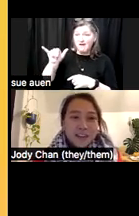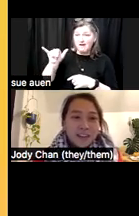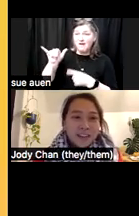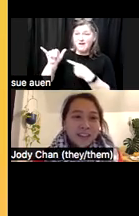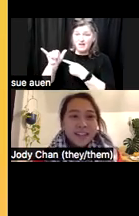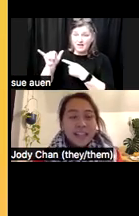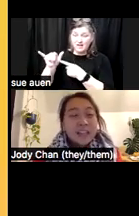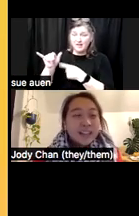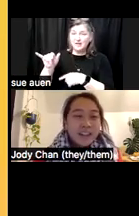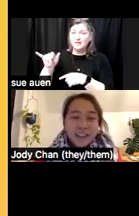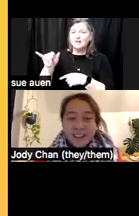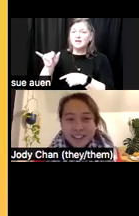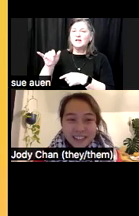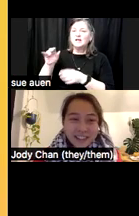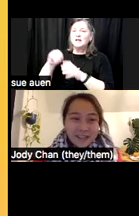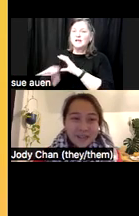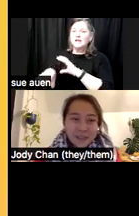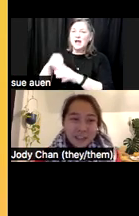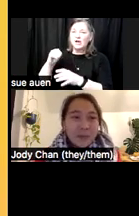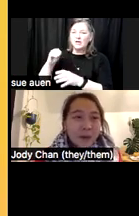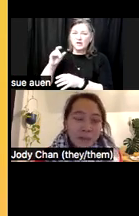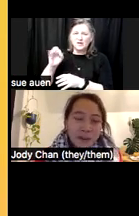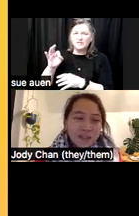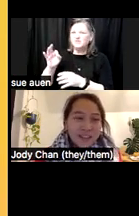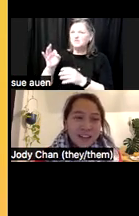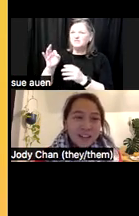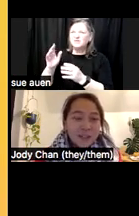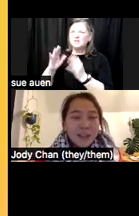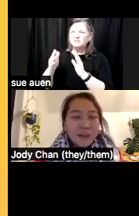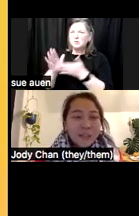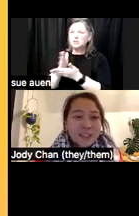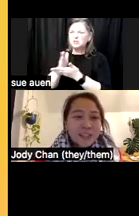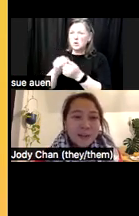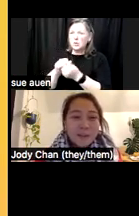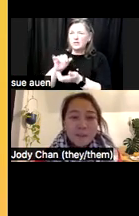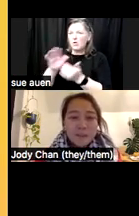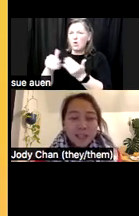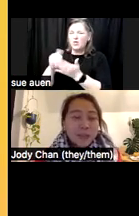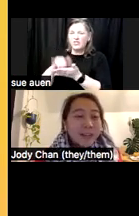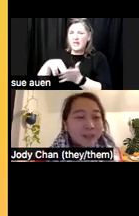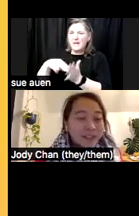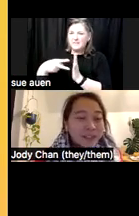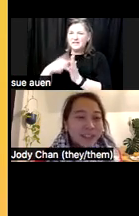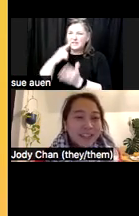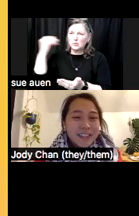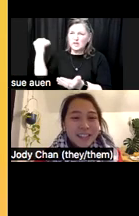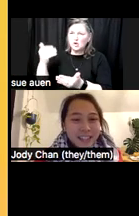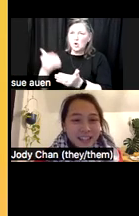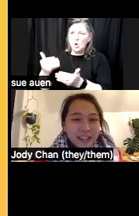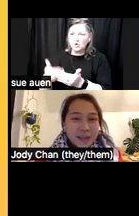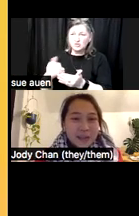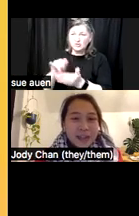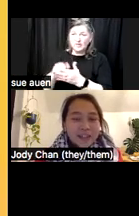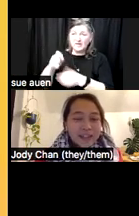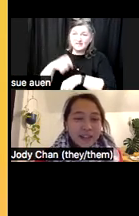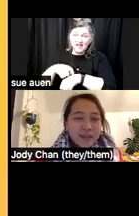be on inner and outer ecologies, and we'll share more about what that all means as we get closer to that date